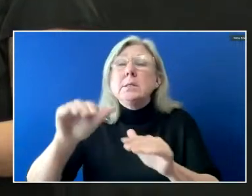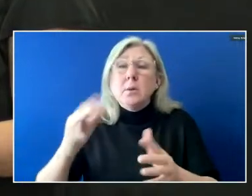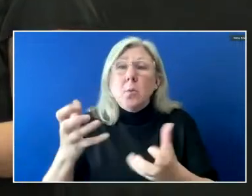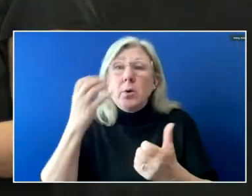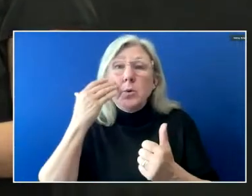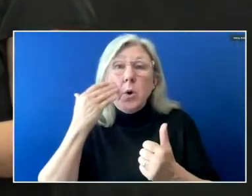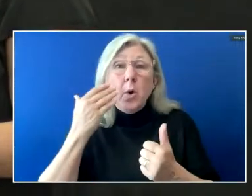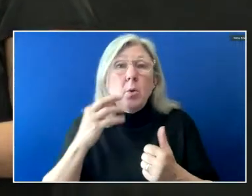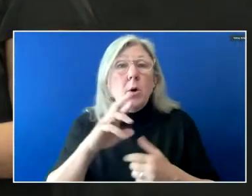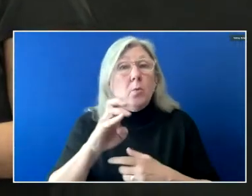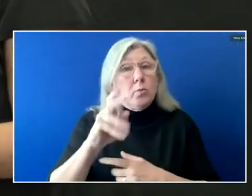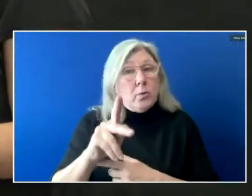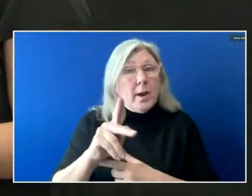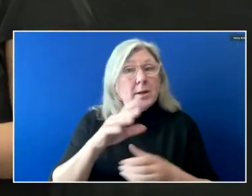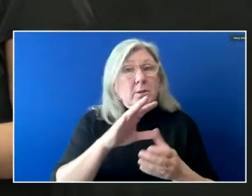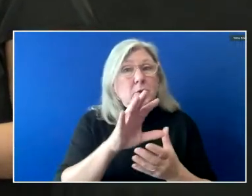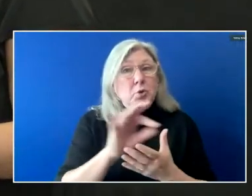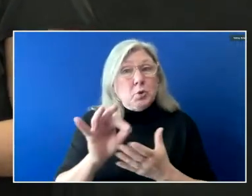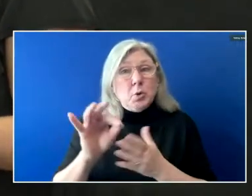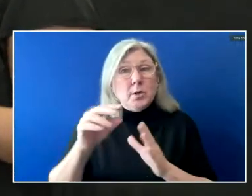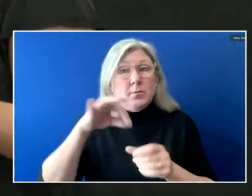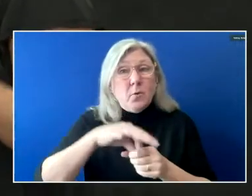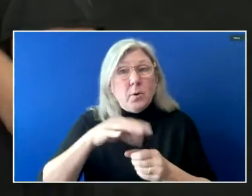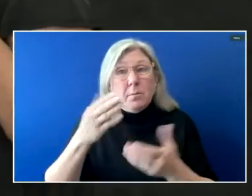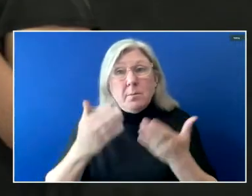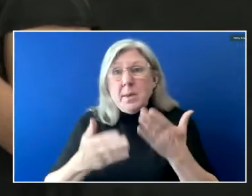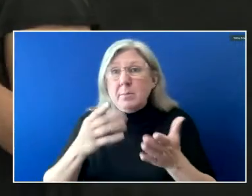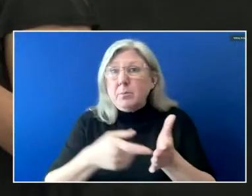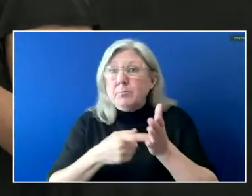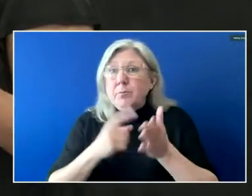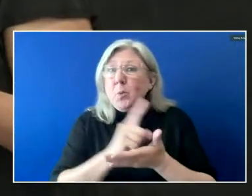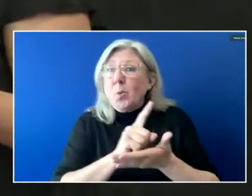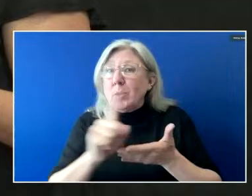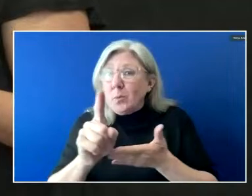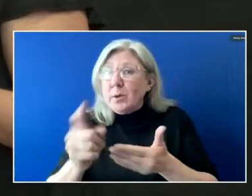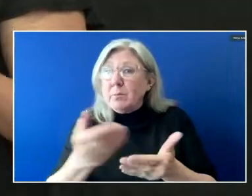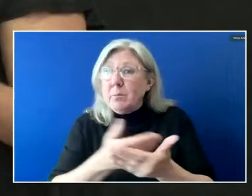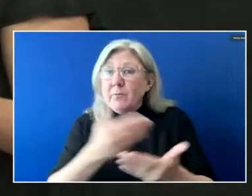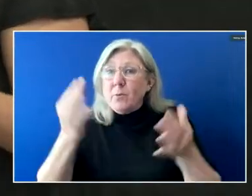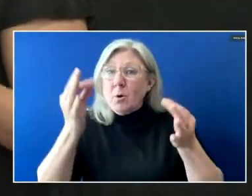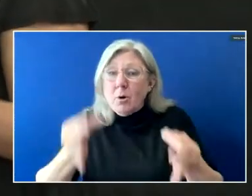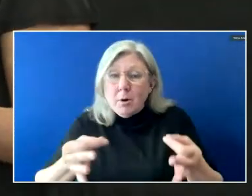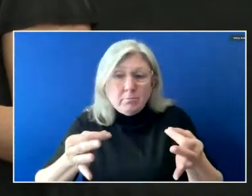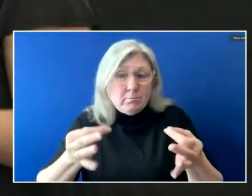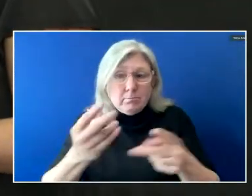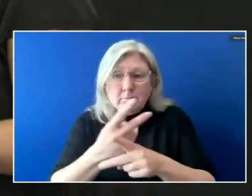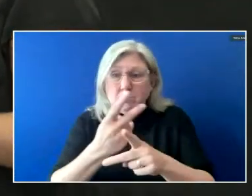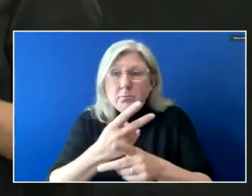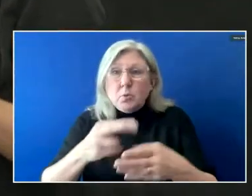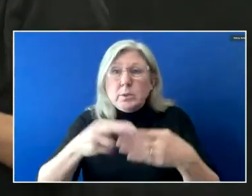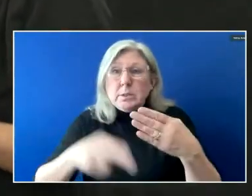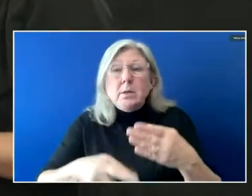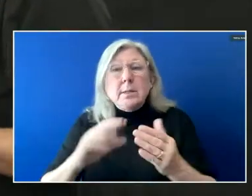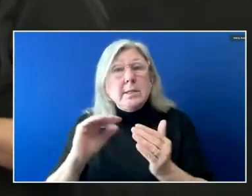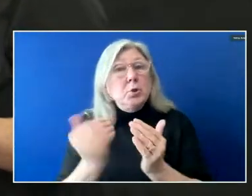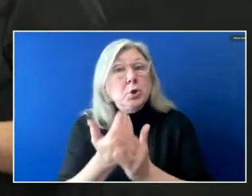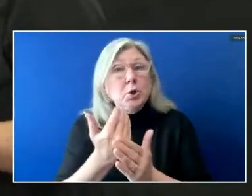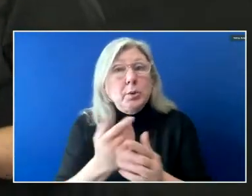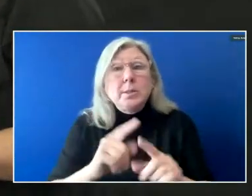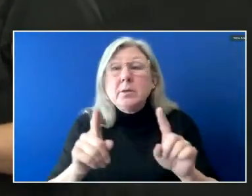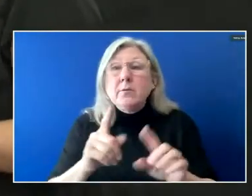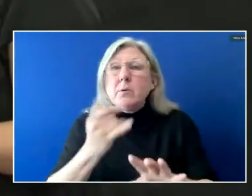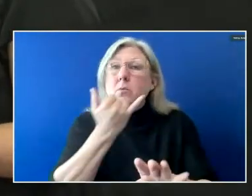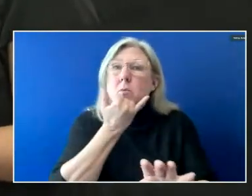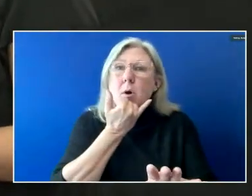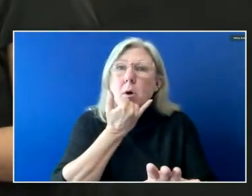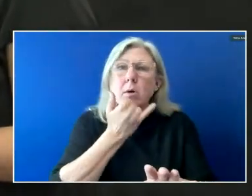people may have to wait for a week to get their results and so there's there's it's new it's different it's not wrong it's not